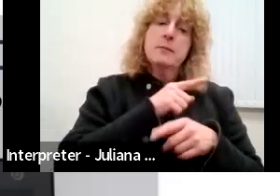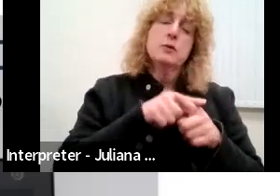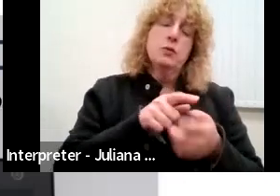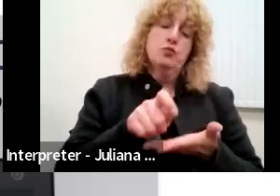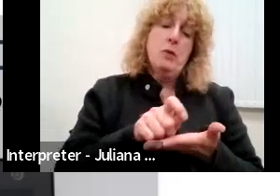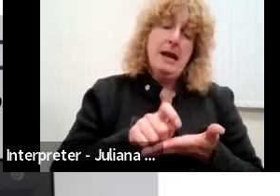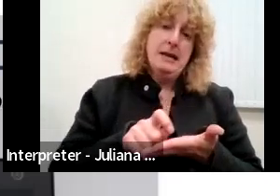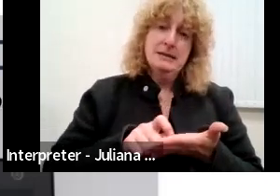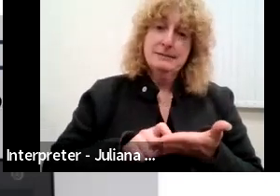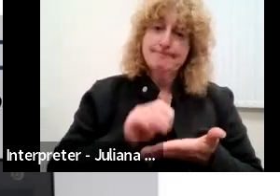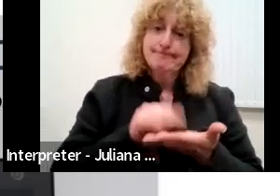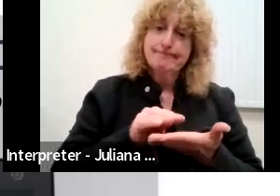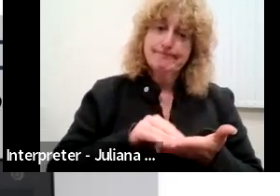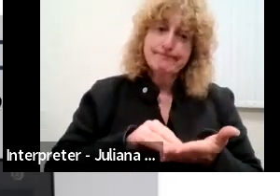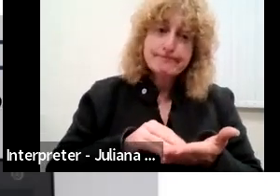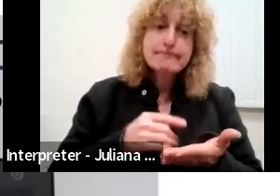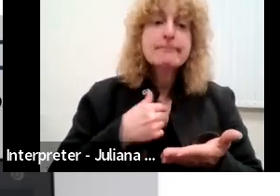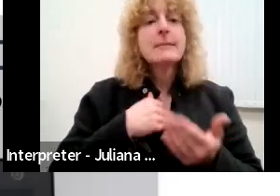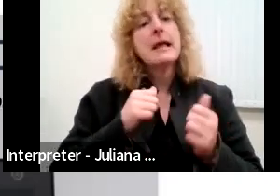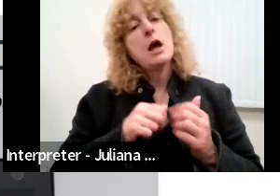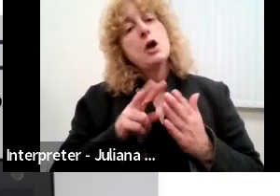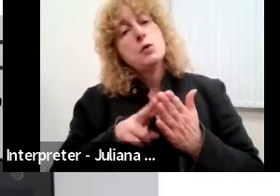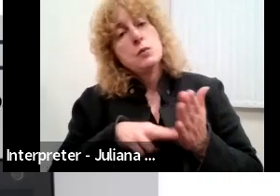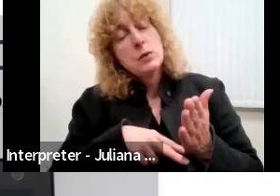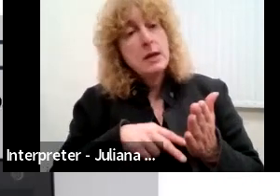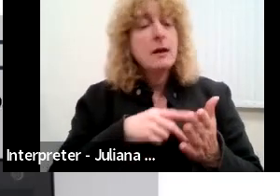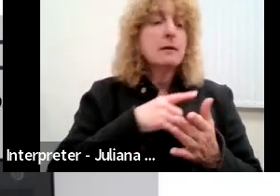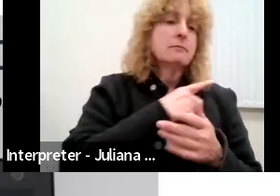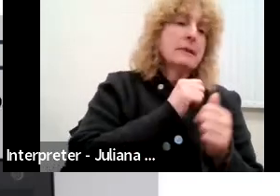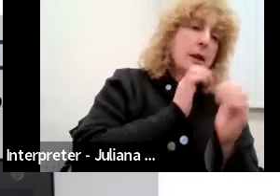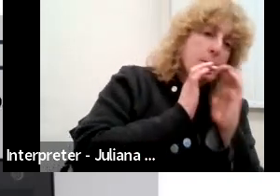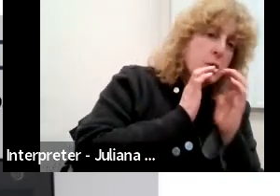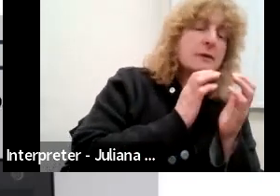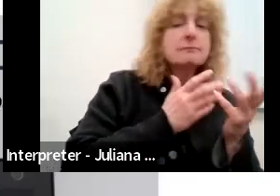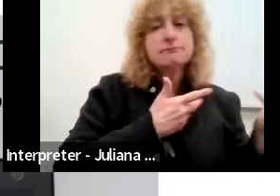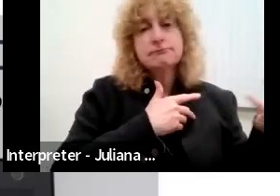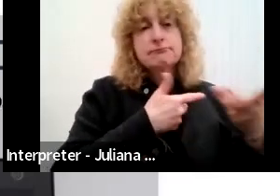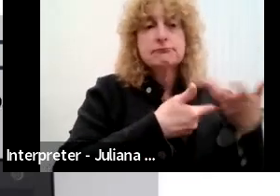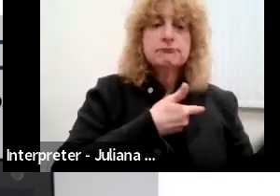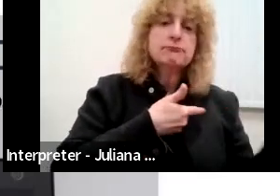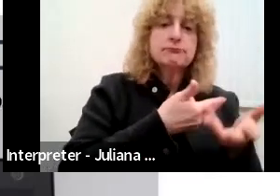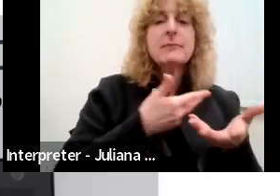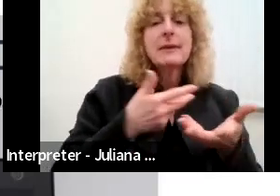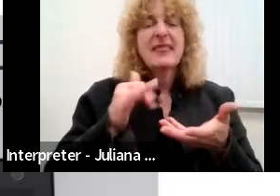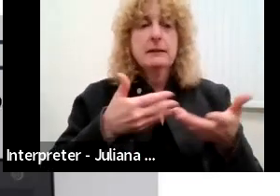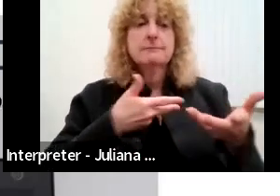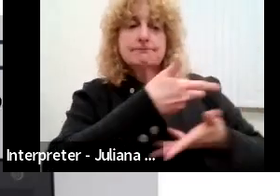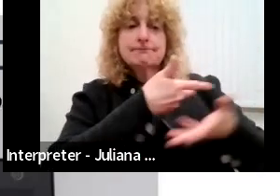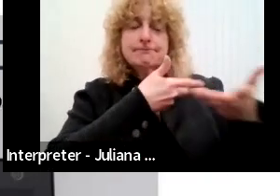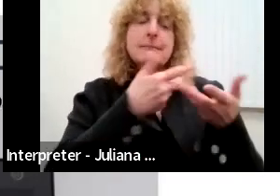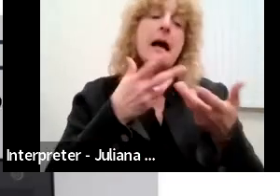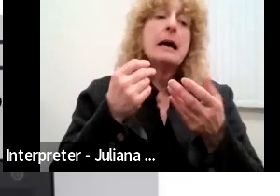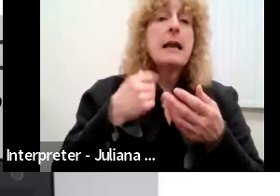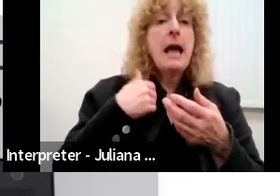those down. And then I can read it back and we can kind of communicate that way. Or even sometimes, because I do have